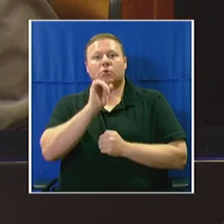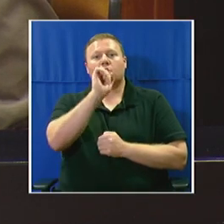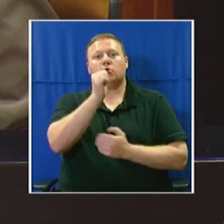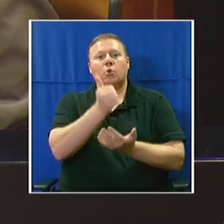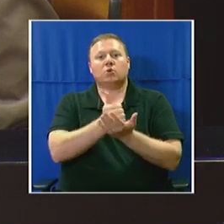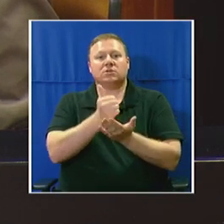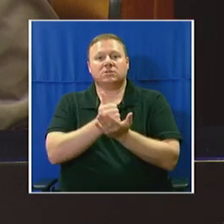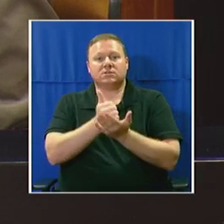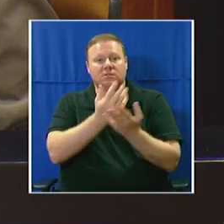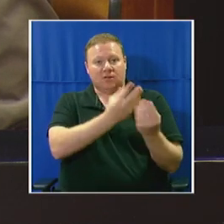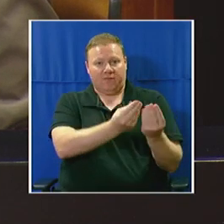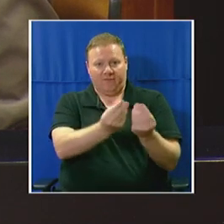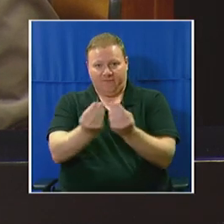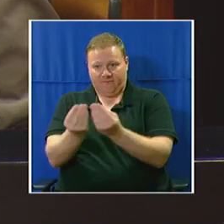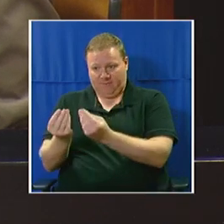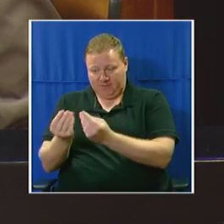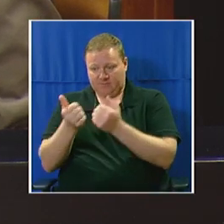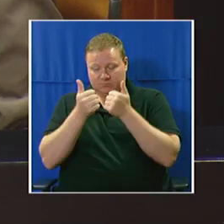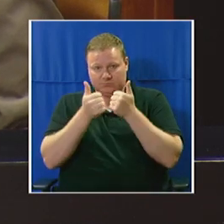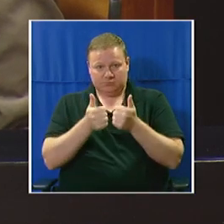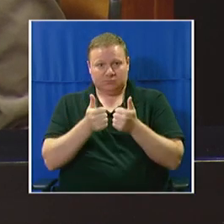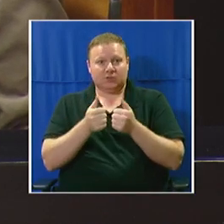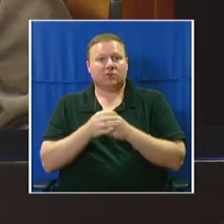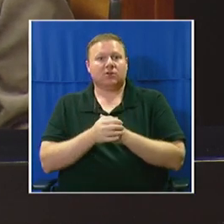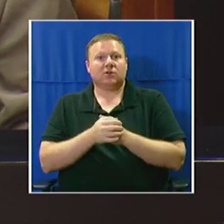seats uh honorable members